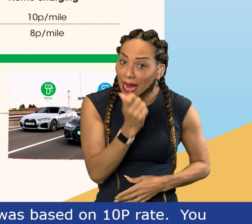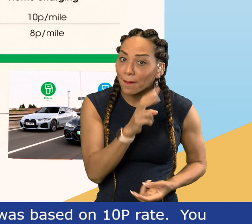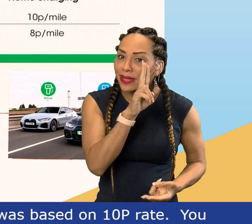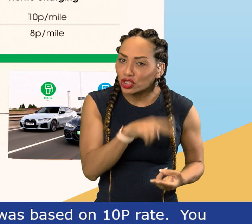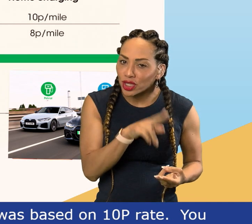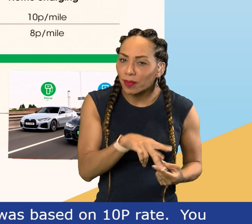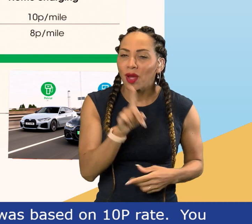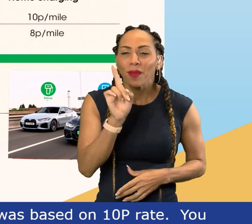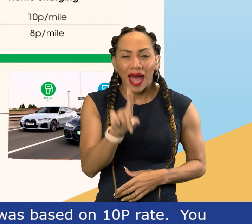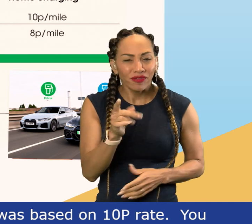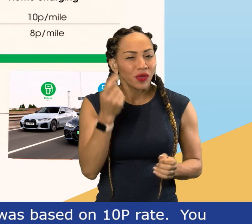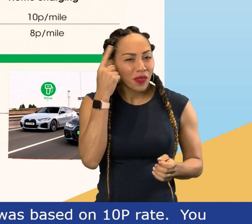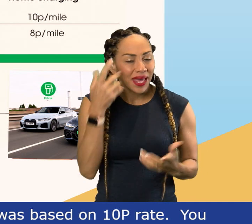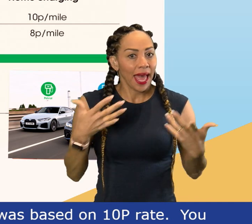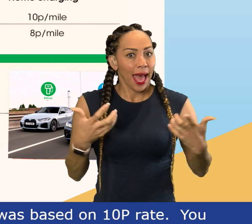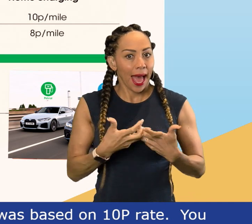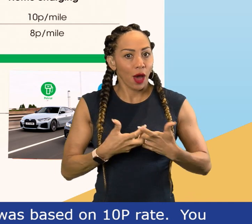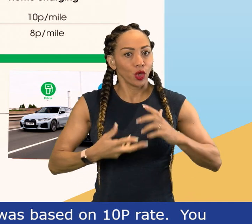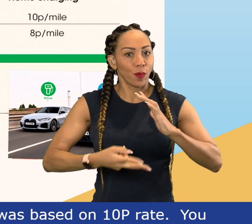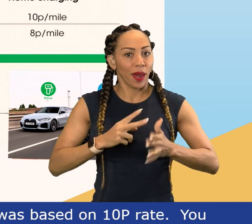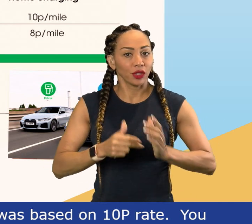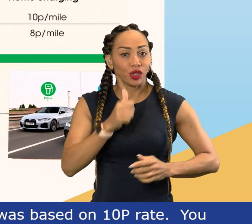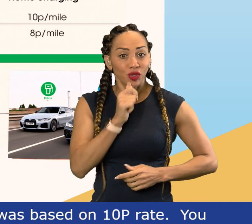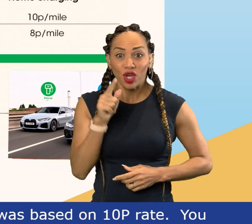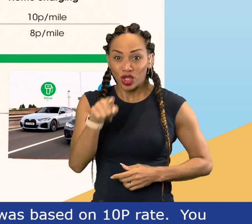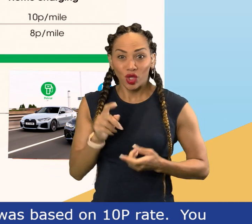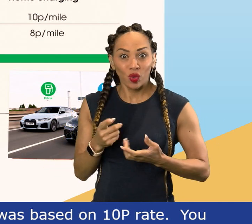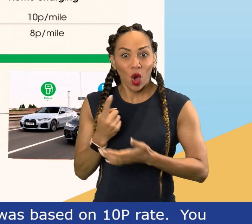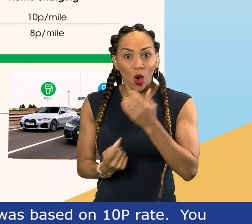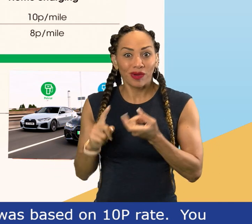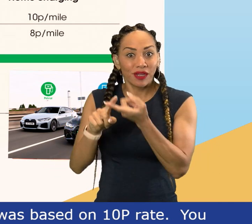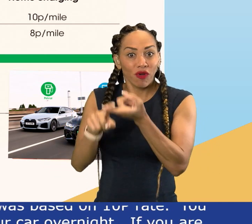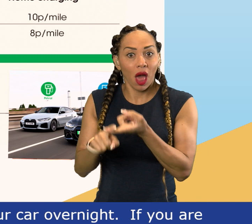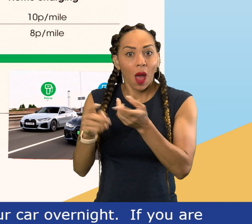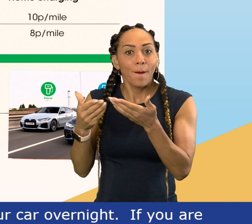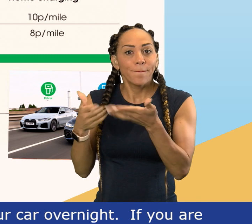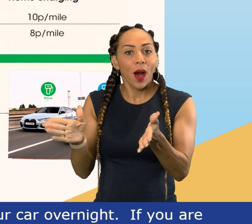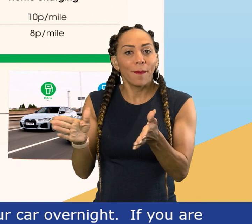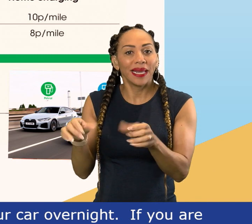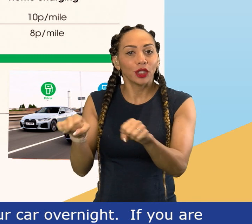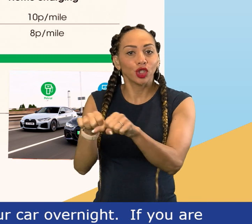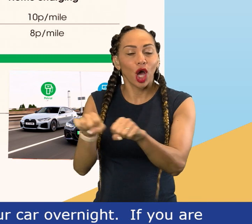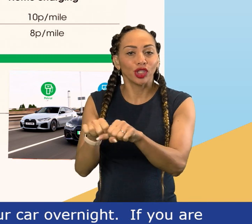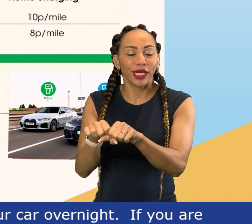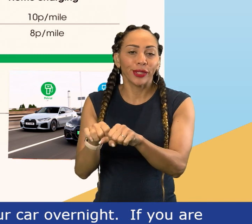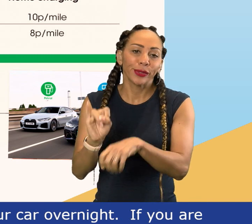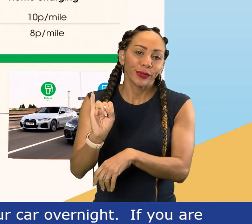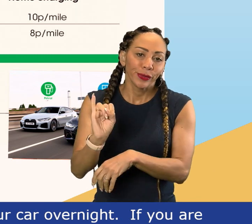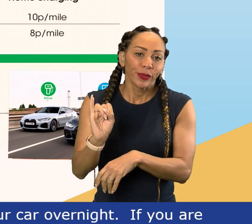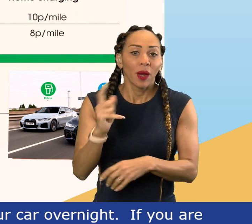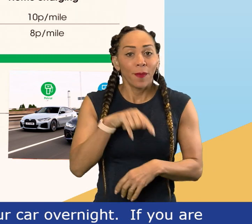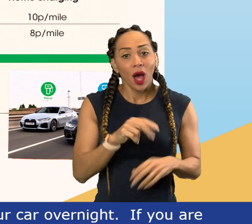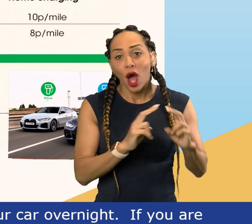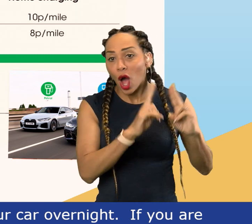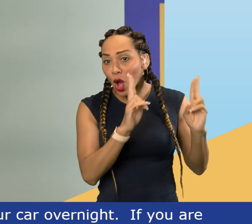you're going to be relying solely on the public charging network, it's much harder to make a case. If you're going to be charging at home, suddenly all these problems around charging in the public